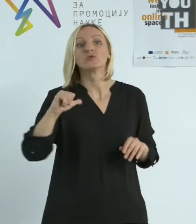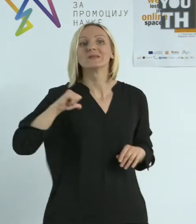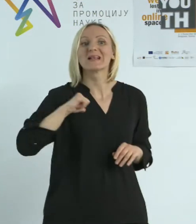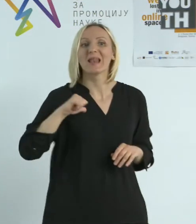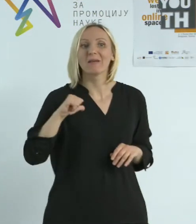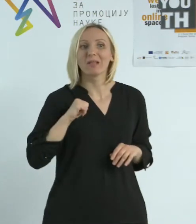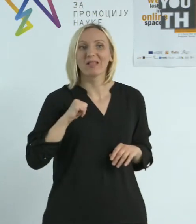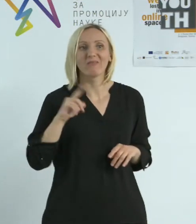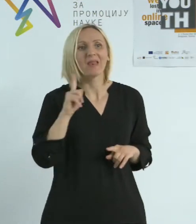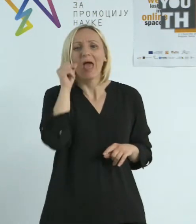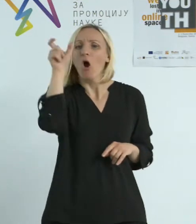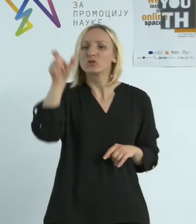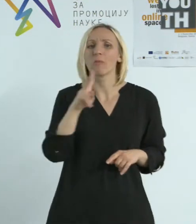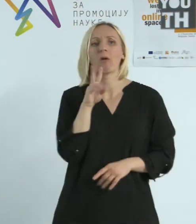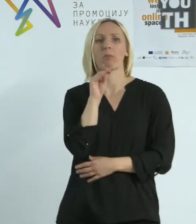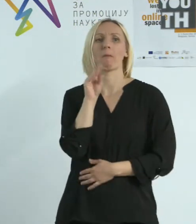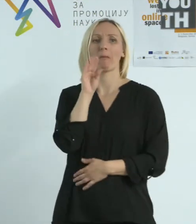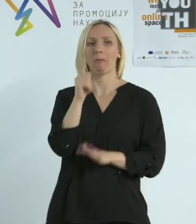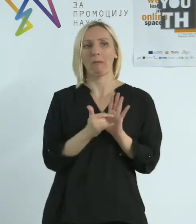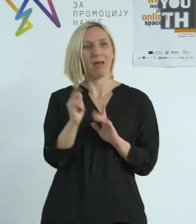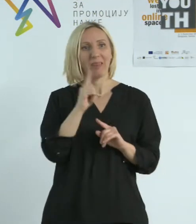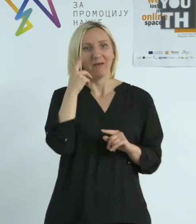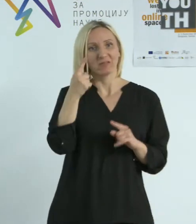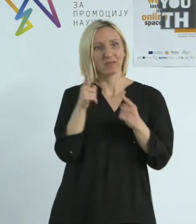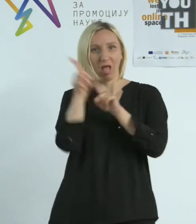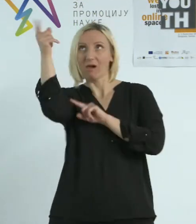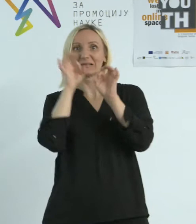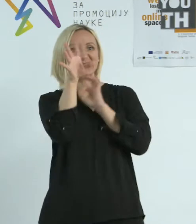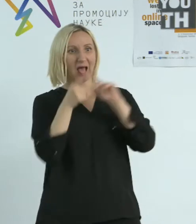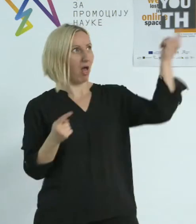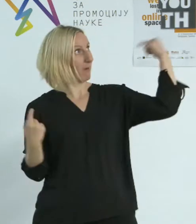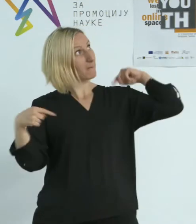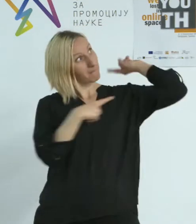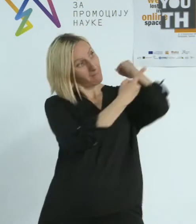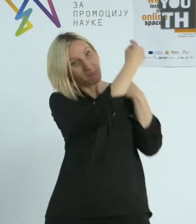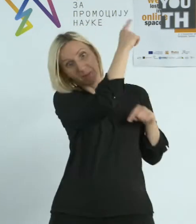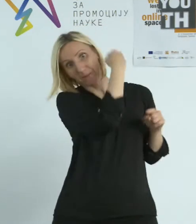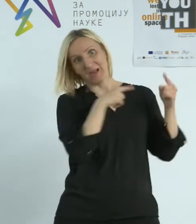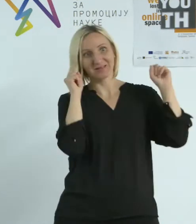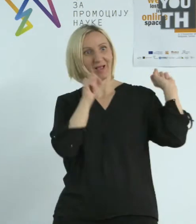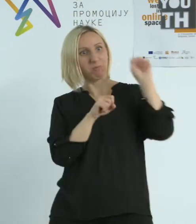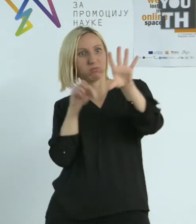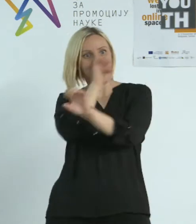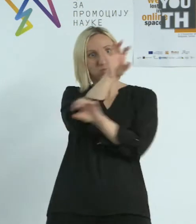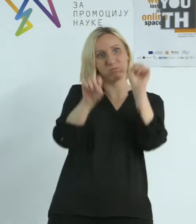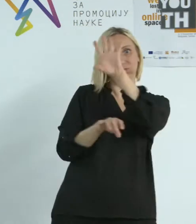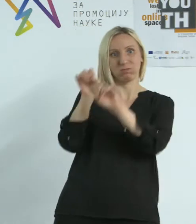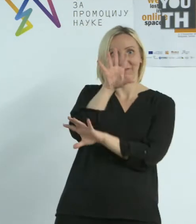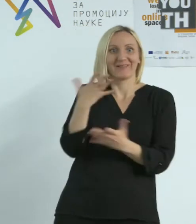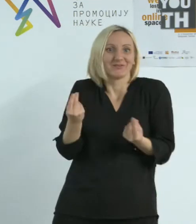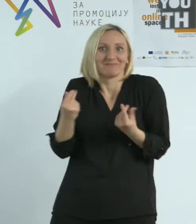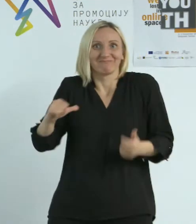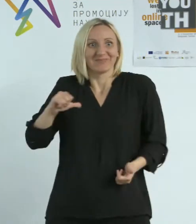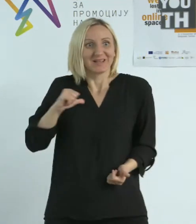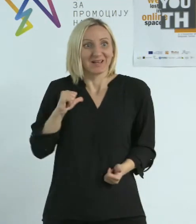just the person who is talking, but you usually see the arrows pointing, you see the pictures coming. So it has to be something that